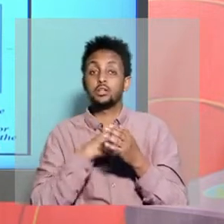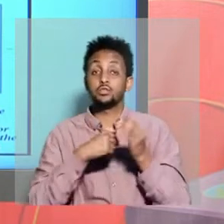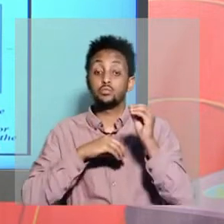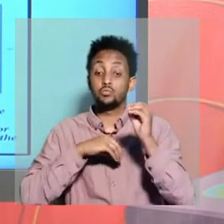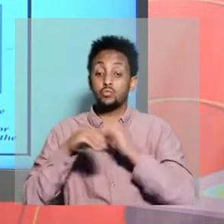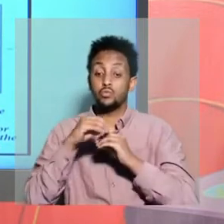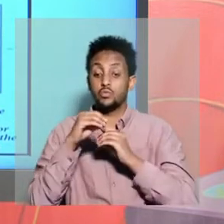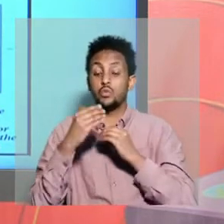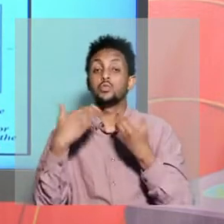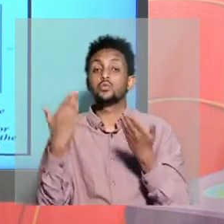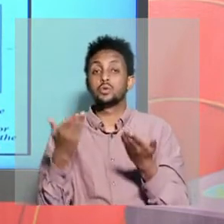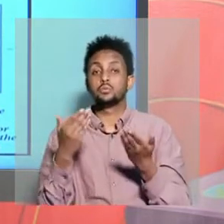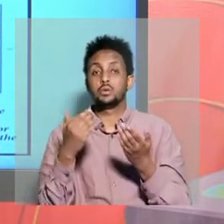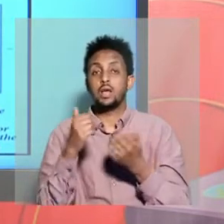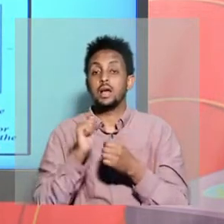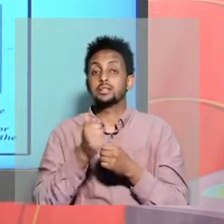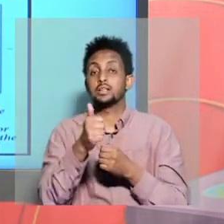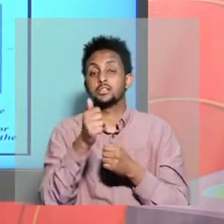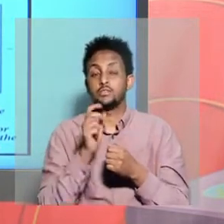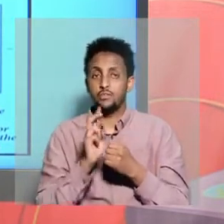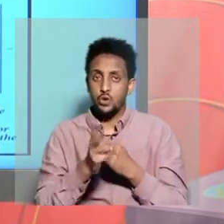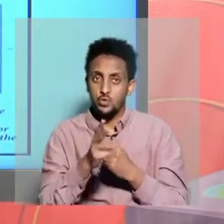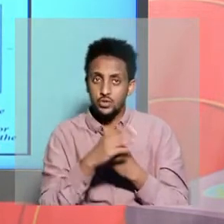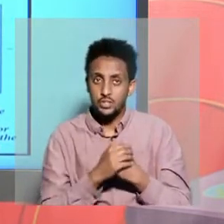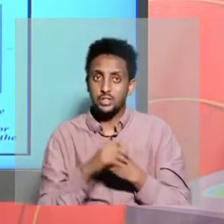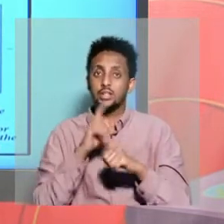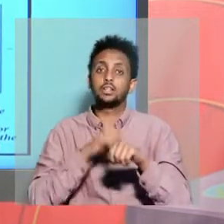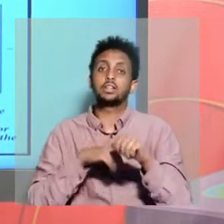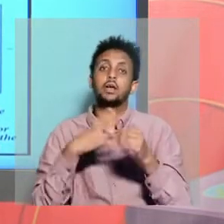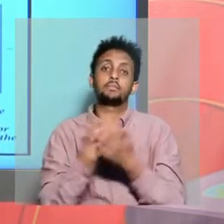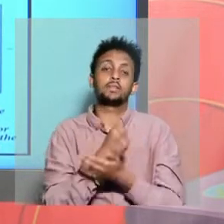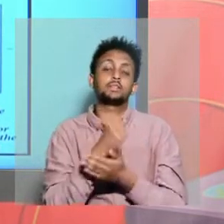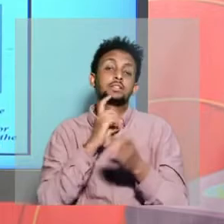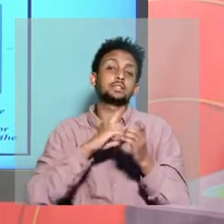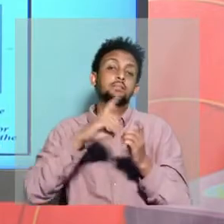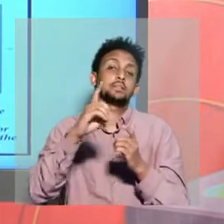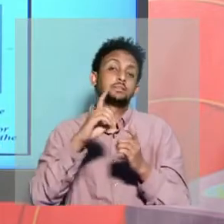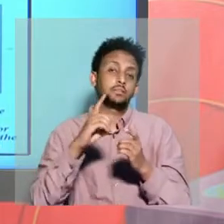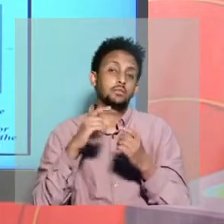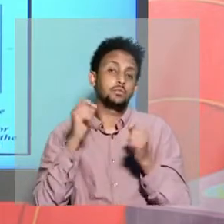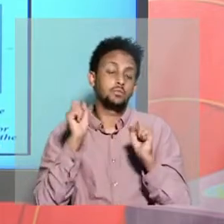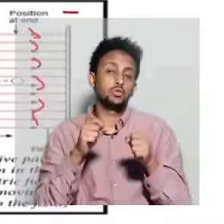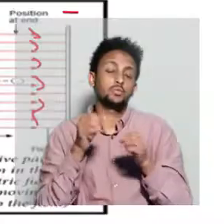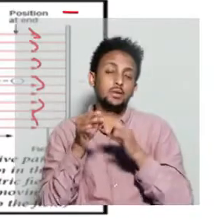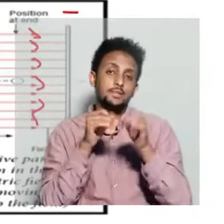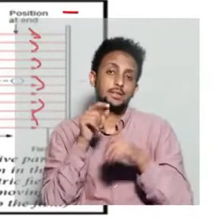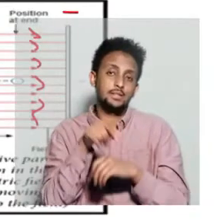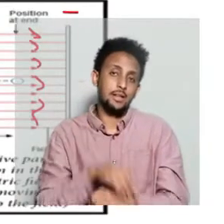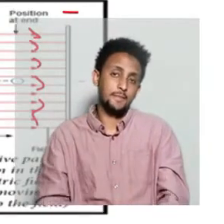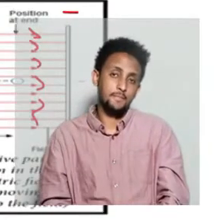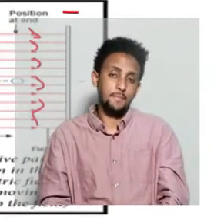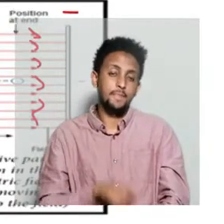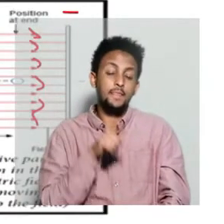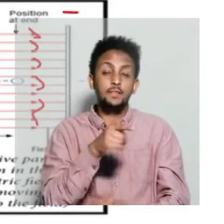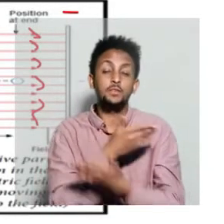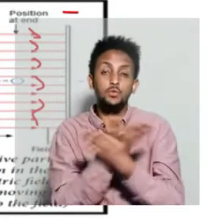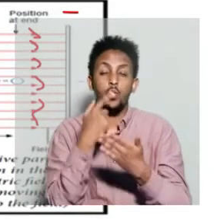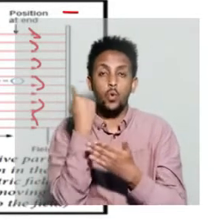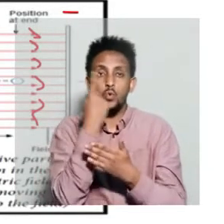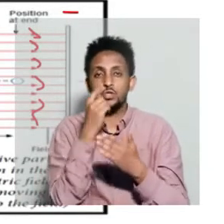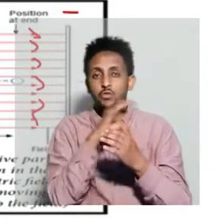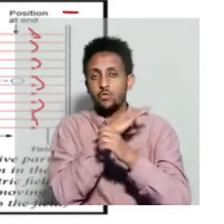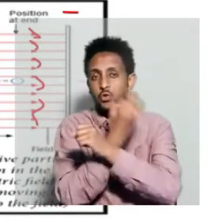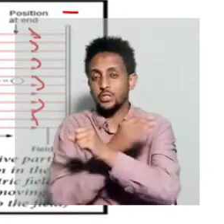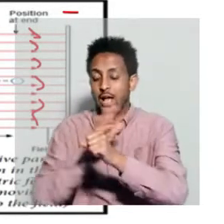moves, what will be the acceleration, the velocity, the time it took, the displacement, and so on. It's possible to express that. In this case, the only force which